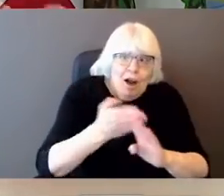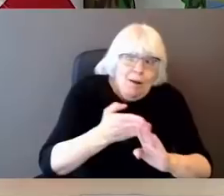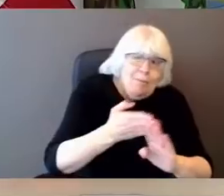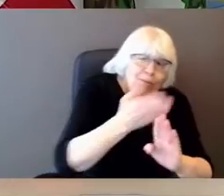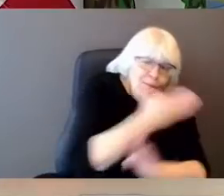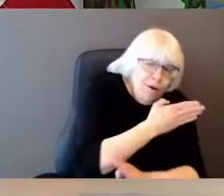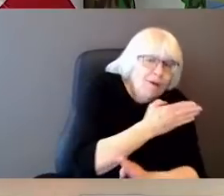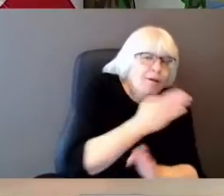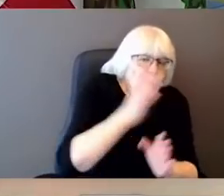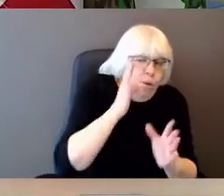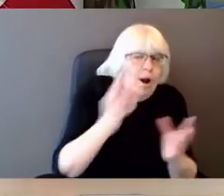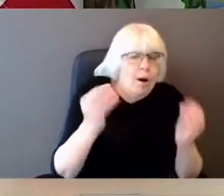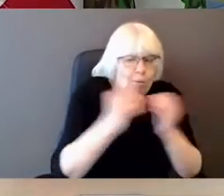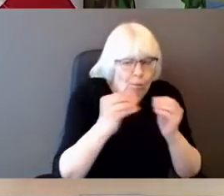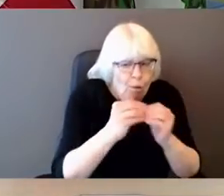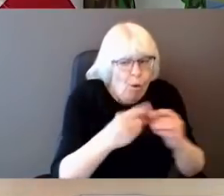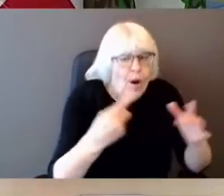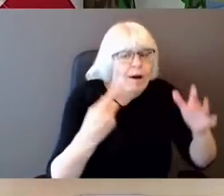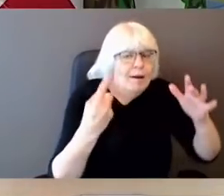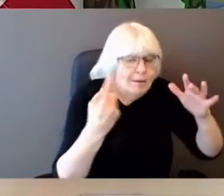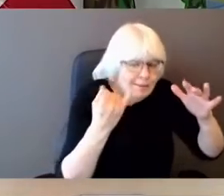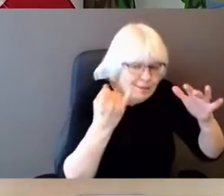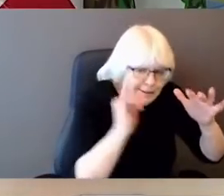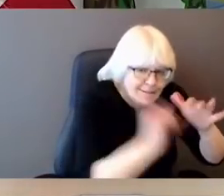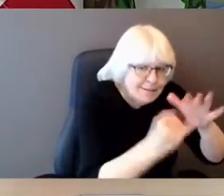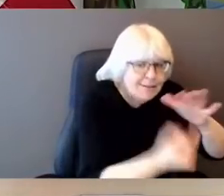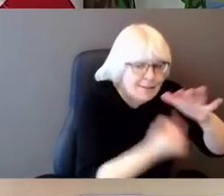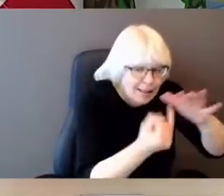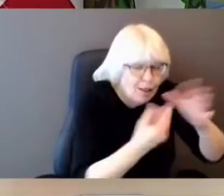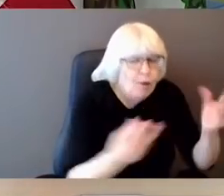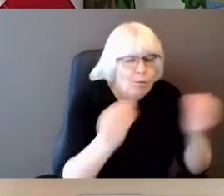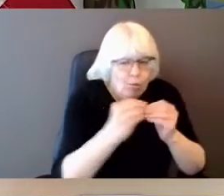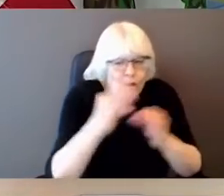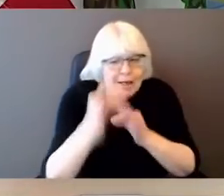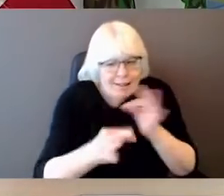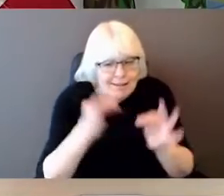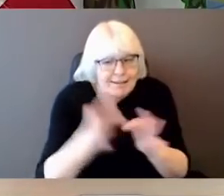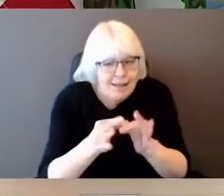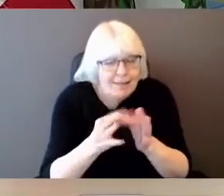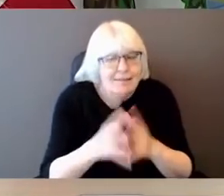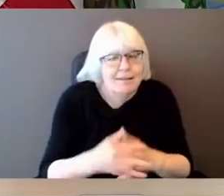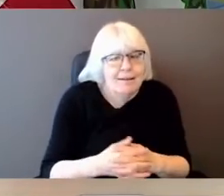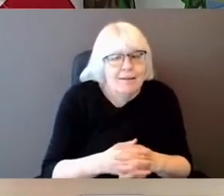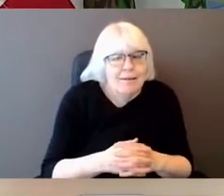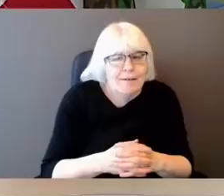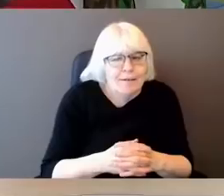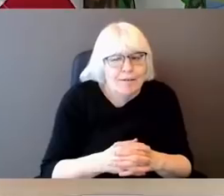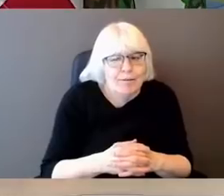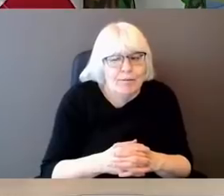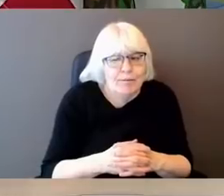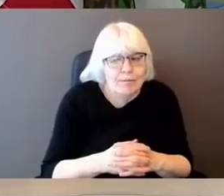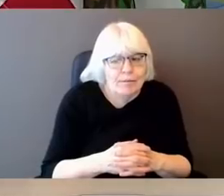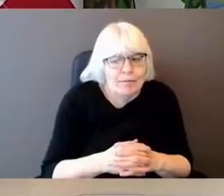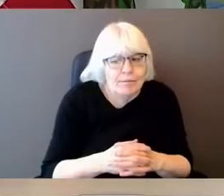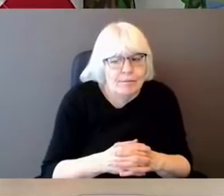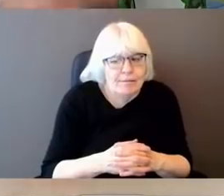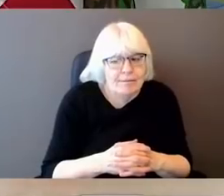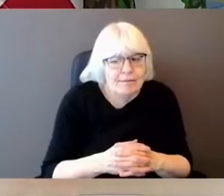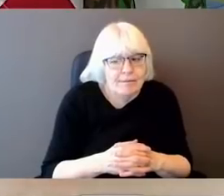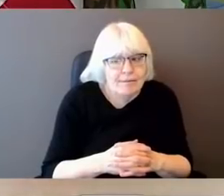15th. And just to, I mean, I now have it in front of me, but if you are a close contact, you've had